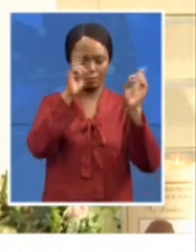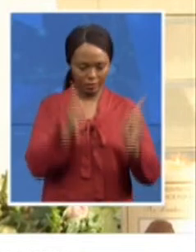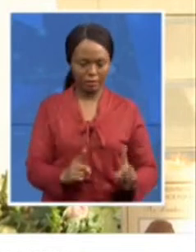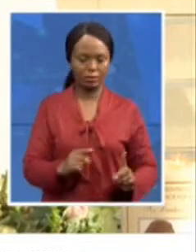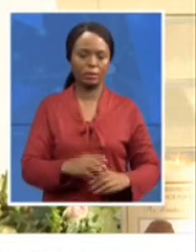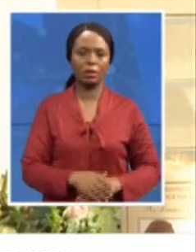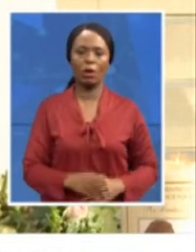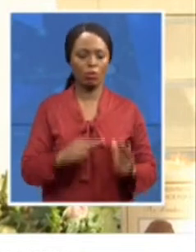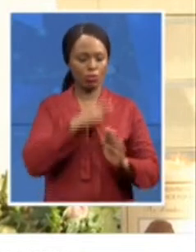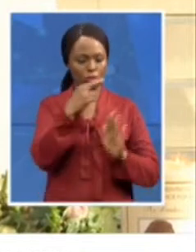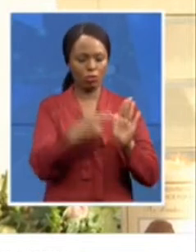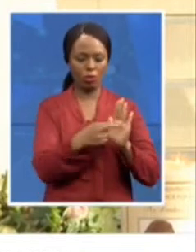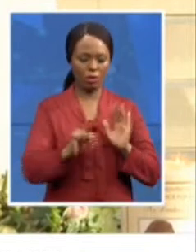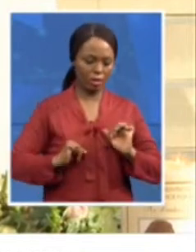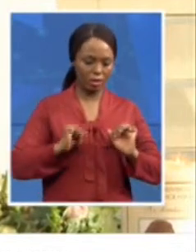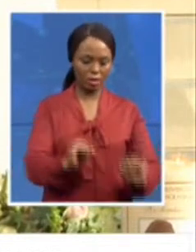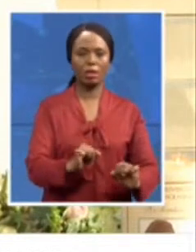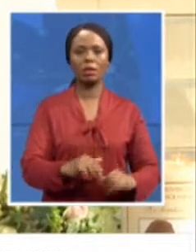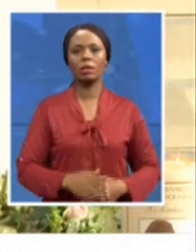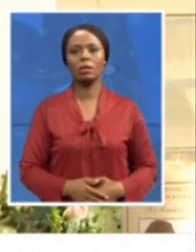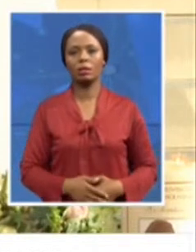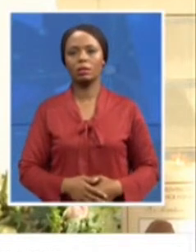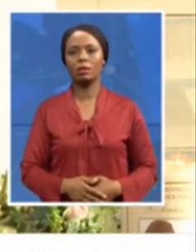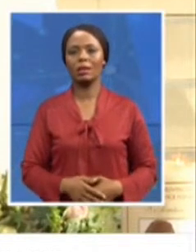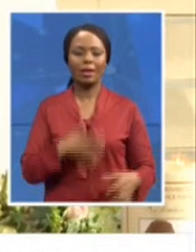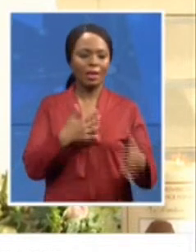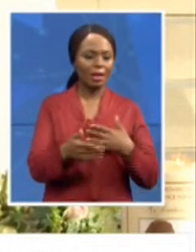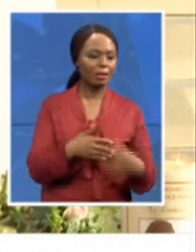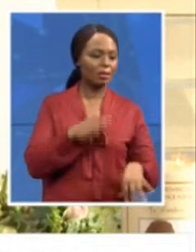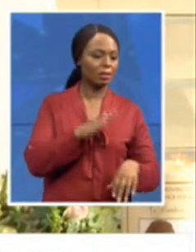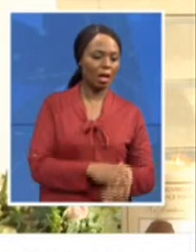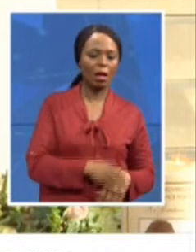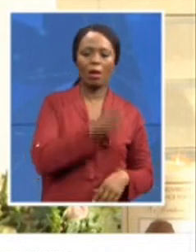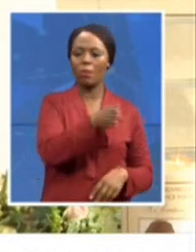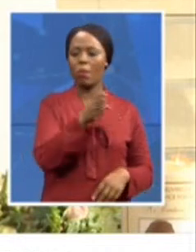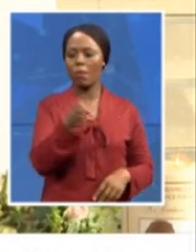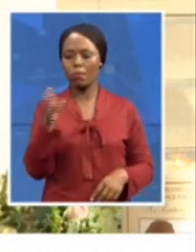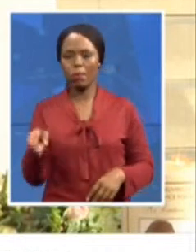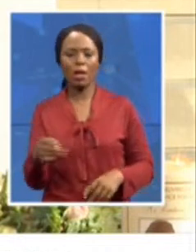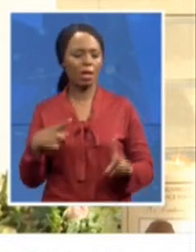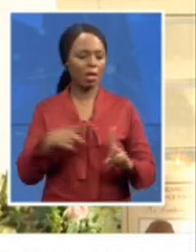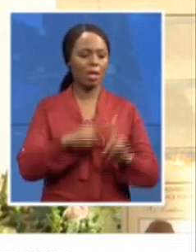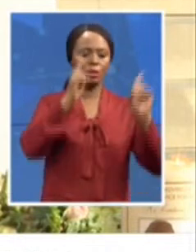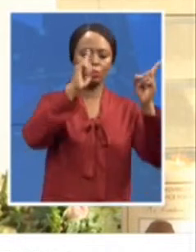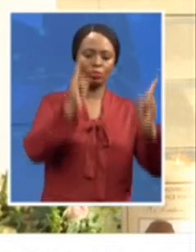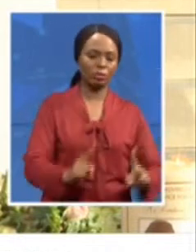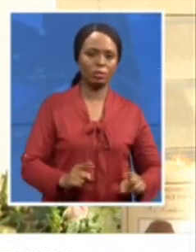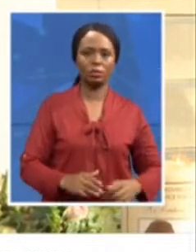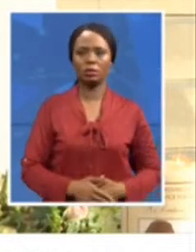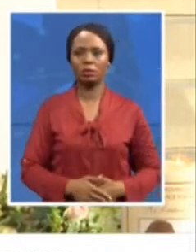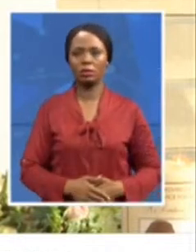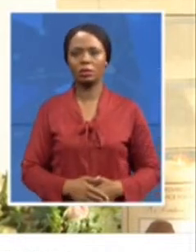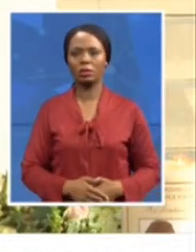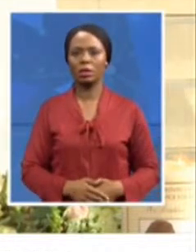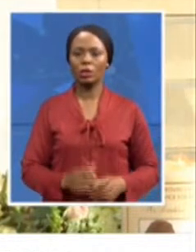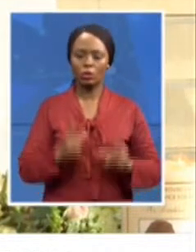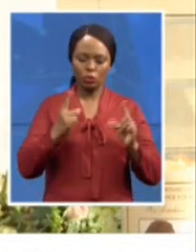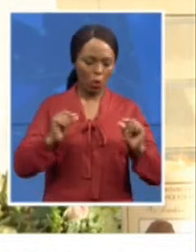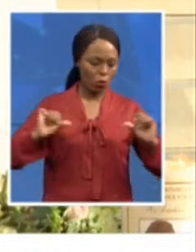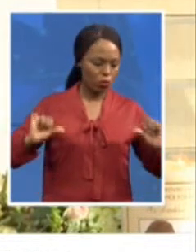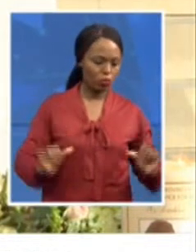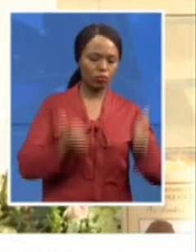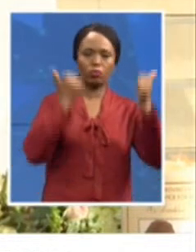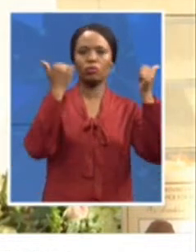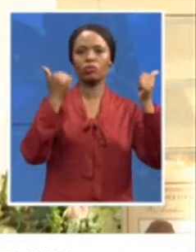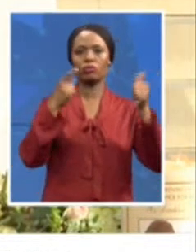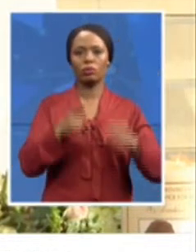occupied. She did so with excellence and to the best of her ability. And she